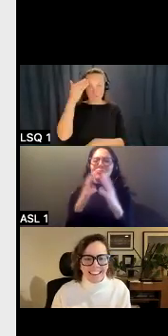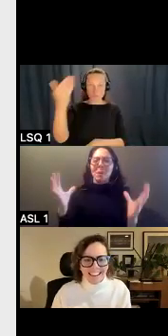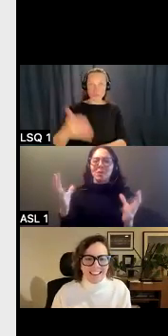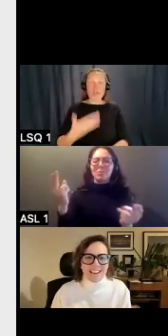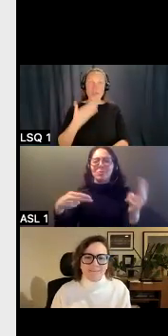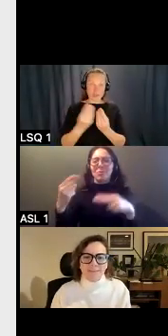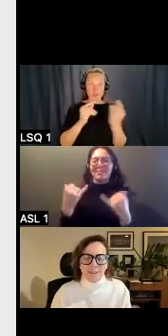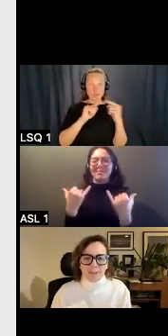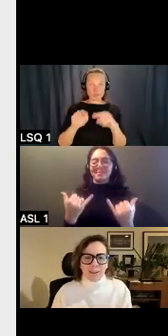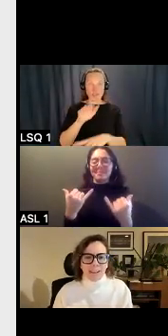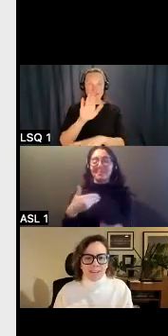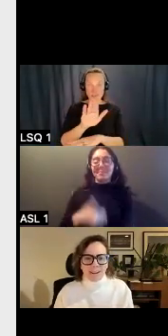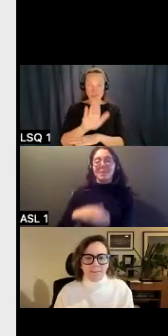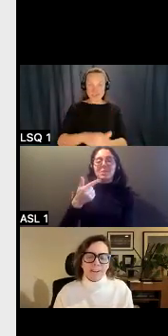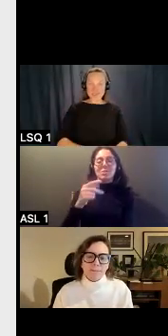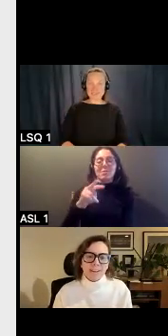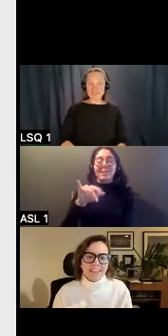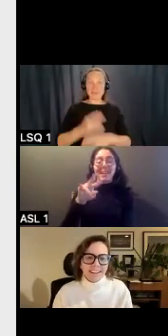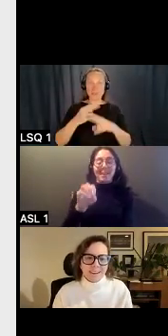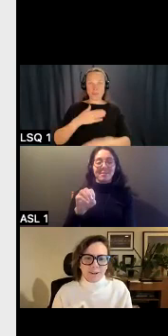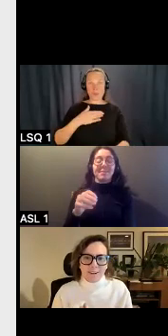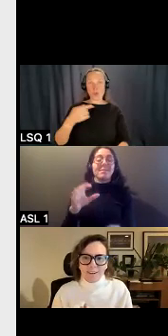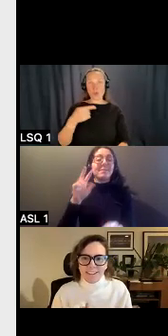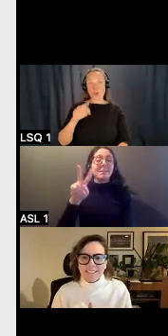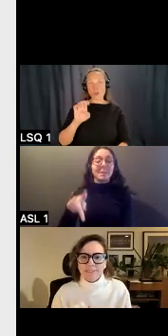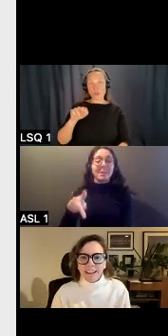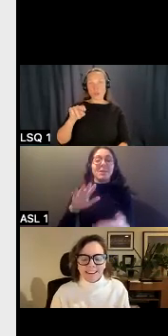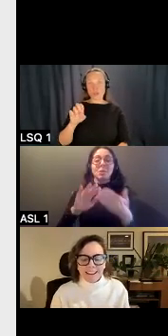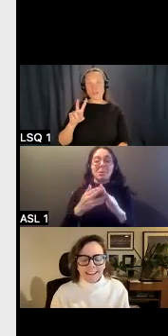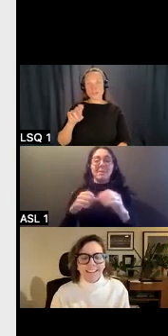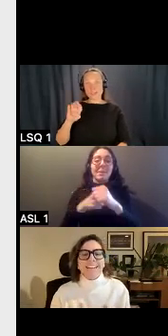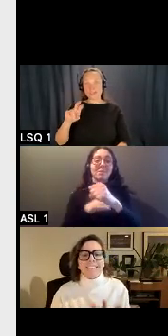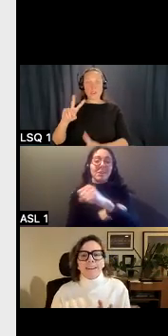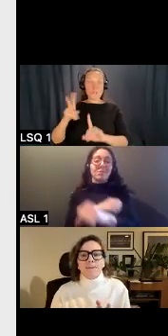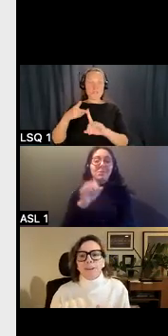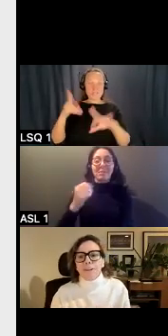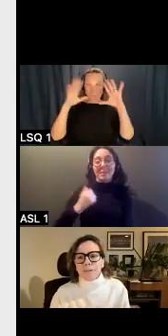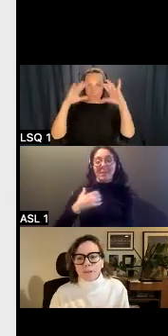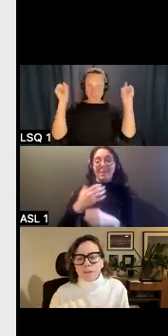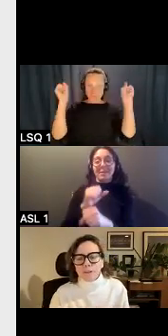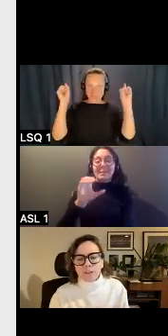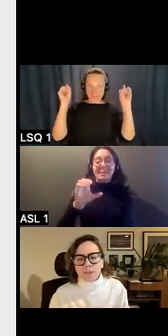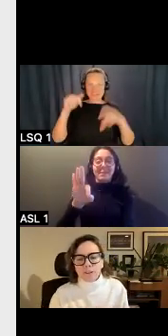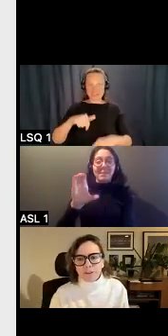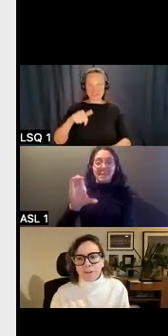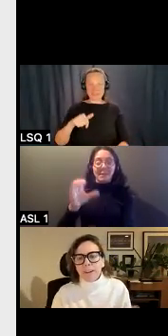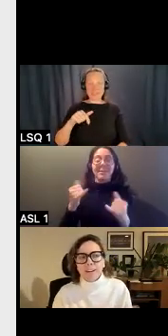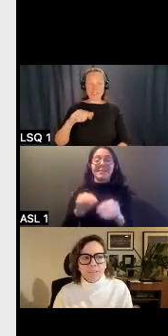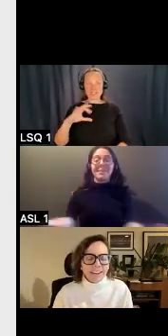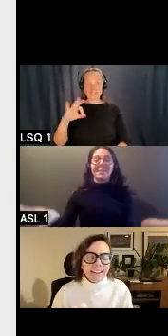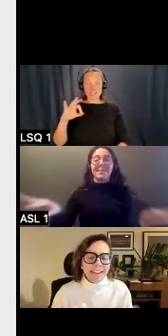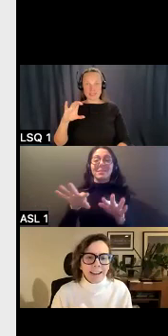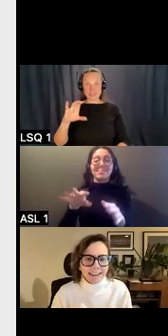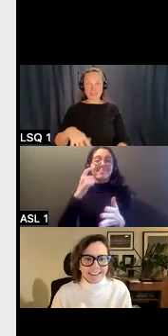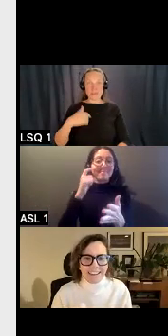today. My name is Geneviève Vallerand. I'm the Vice President at Community Foundations of Canada. Today, I'm joining you from the traditional territory of